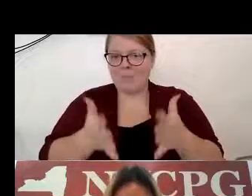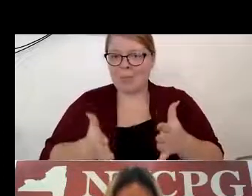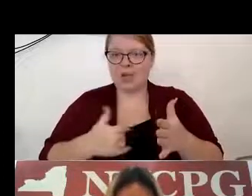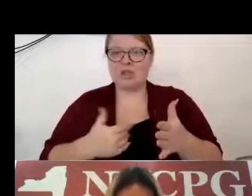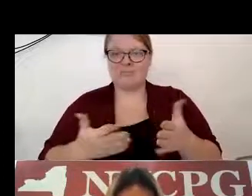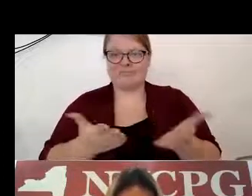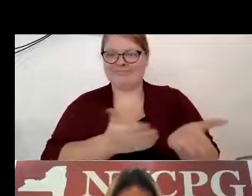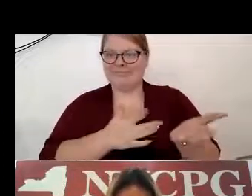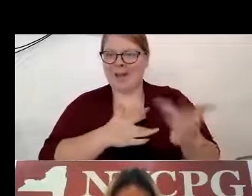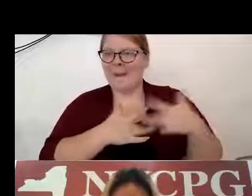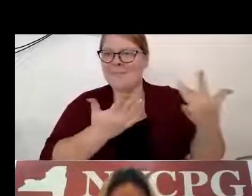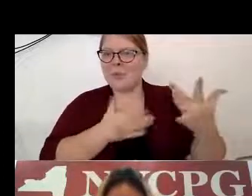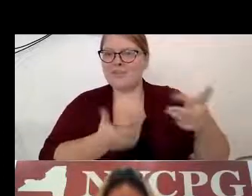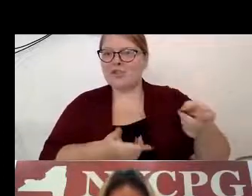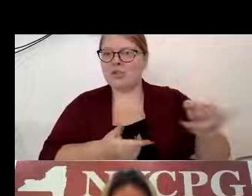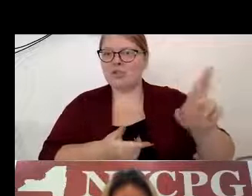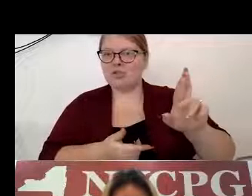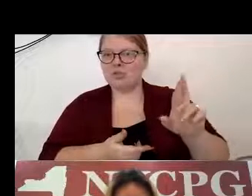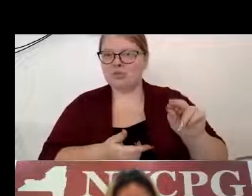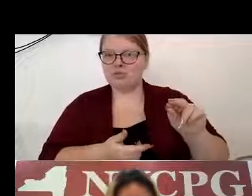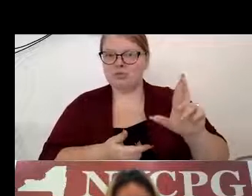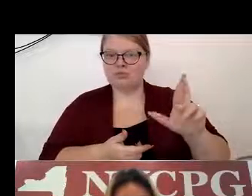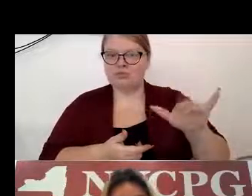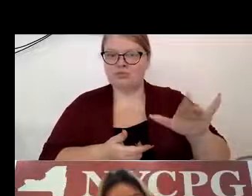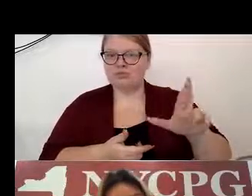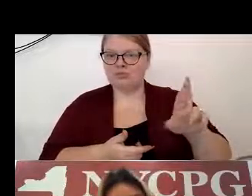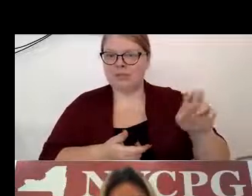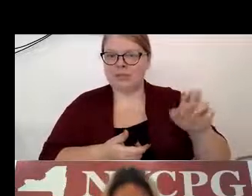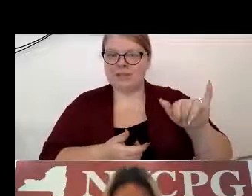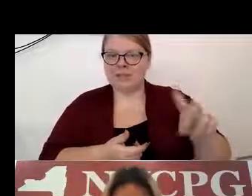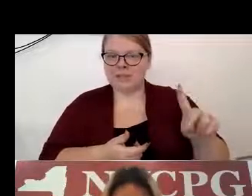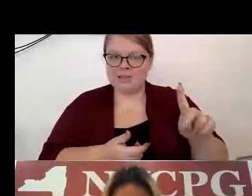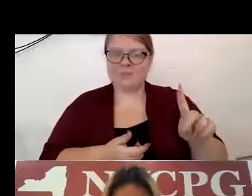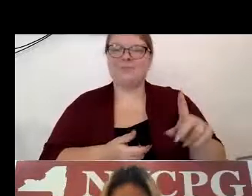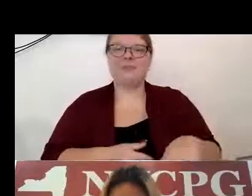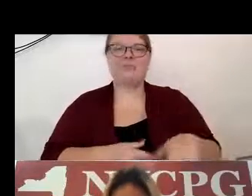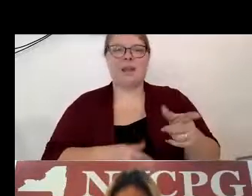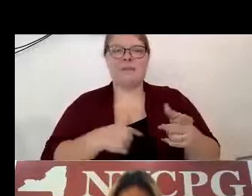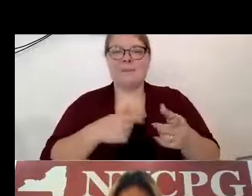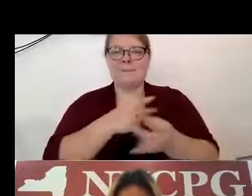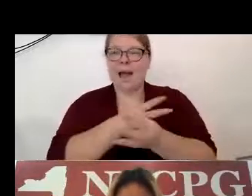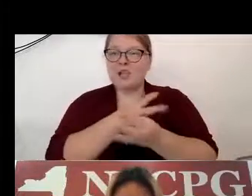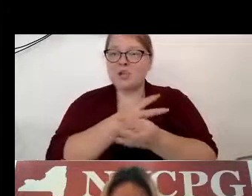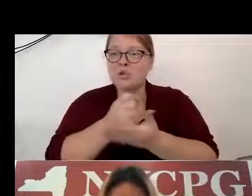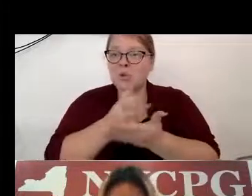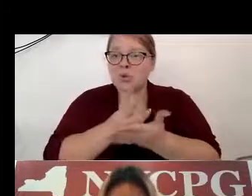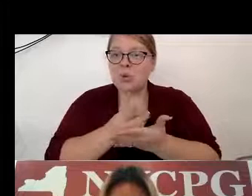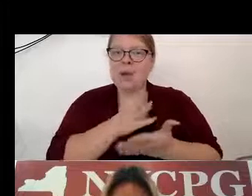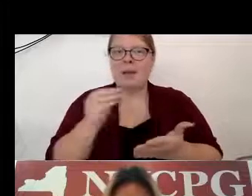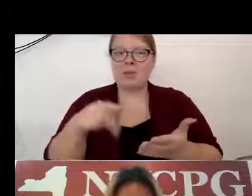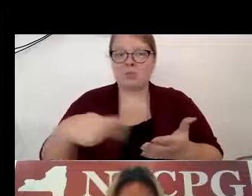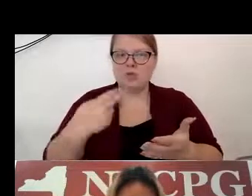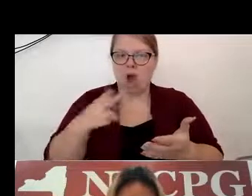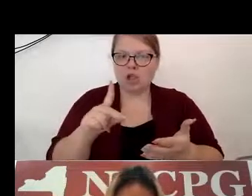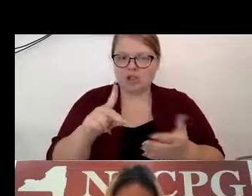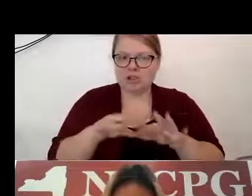Reed. Dr. Rory Reed holds a master's degree in social work and a doctorate degree